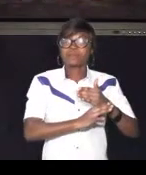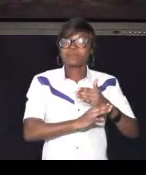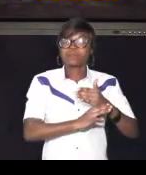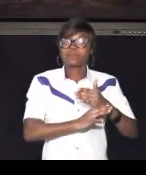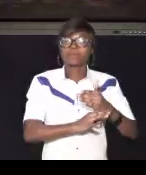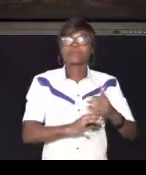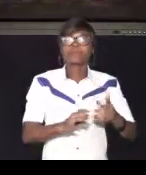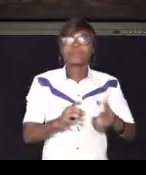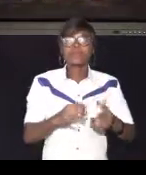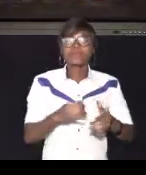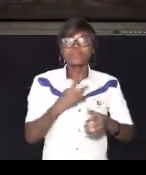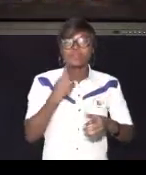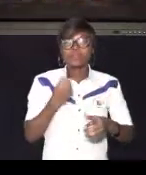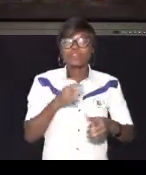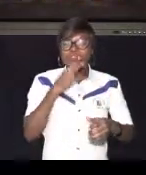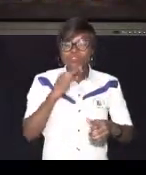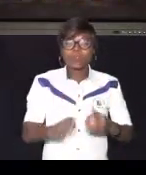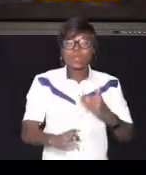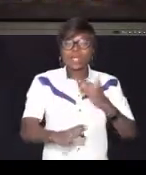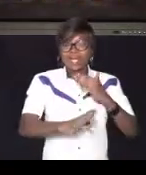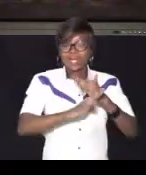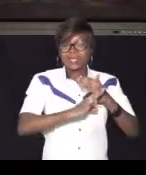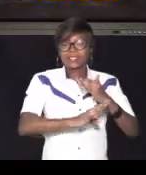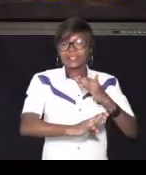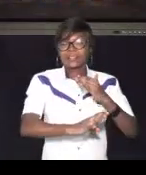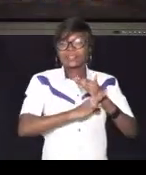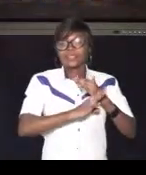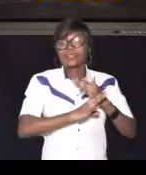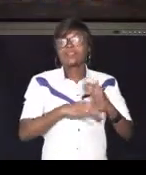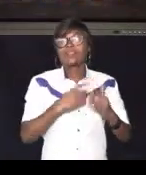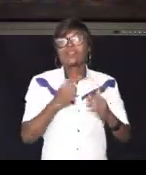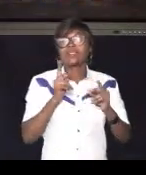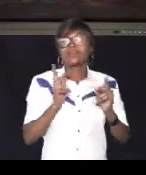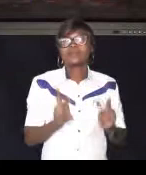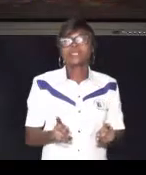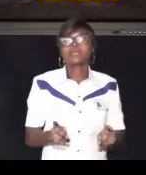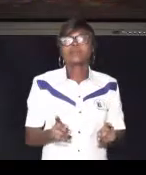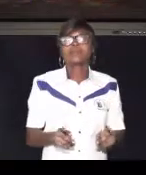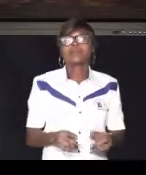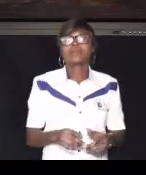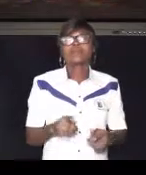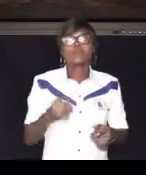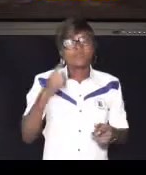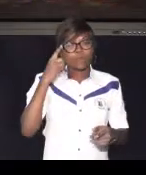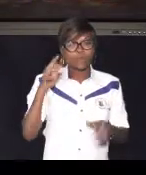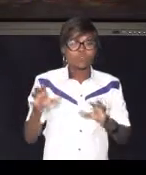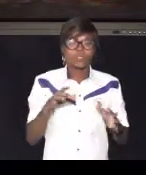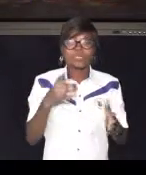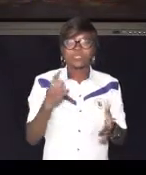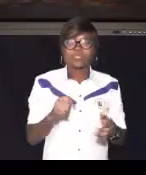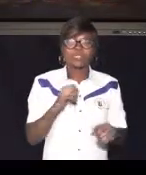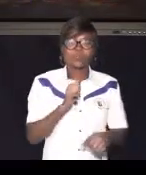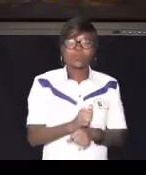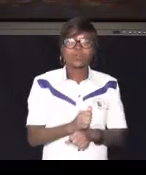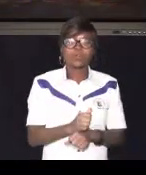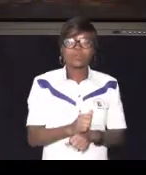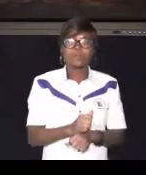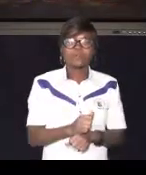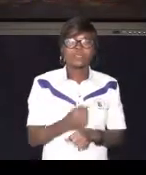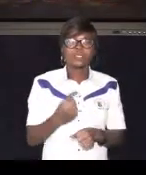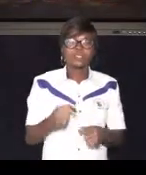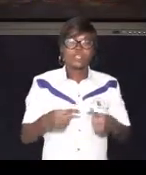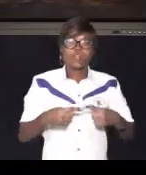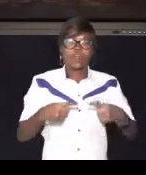is, instead of you to assist that person, you are preventing that person from doing that work he or she is doing. So